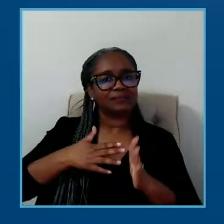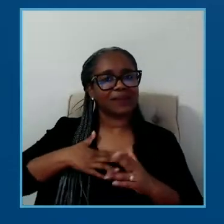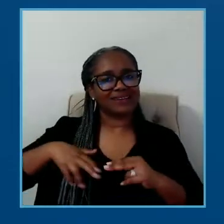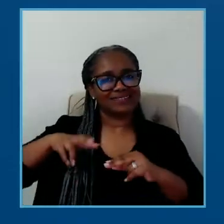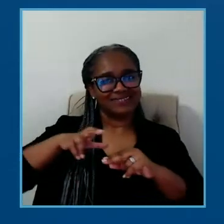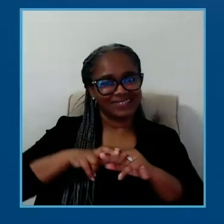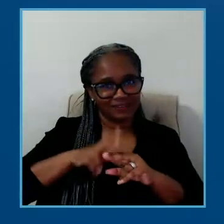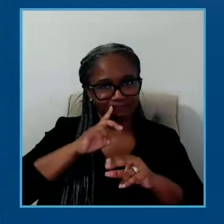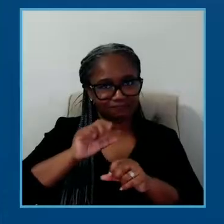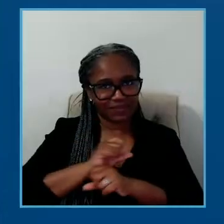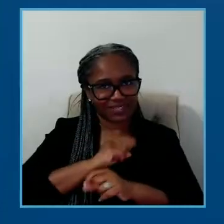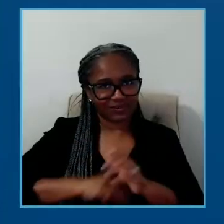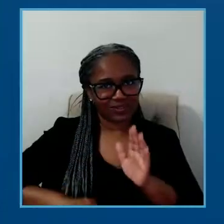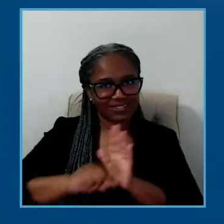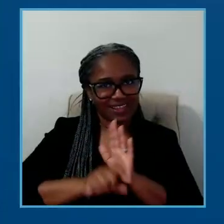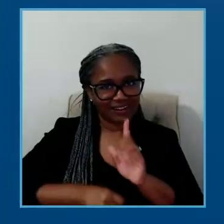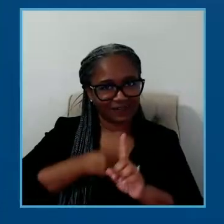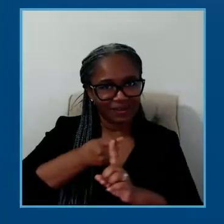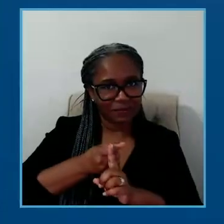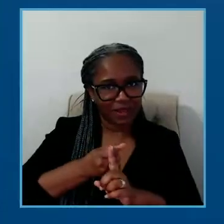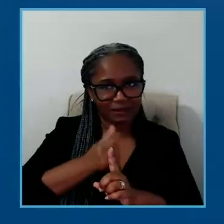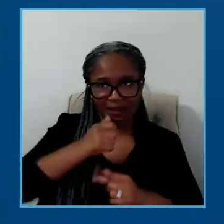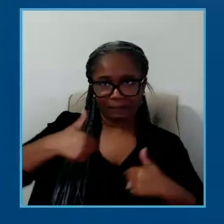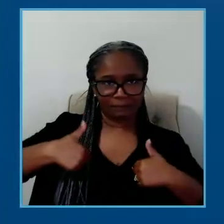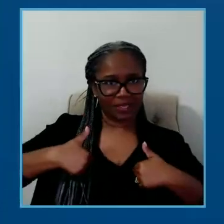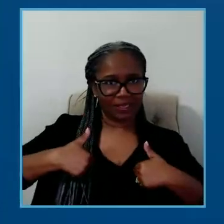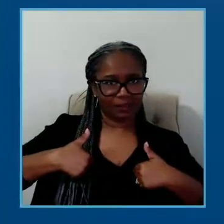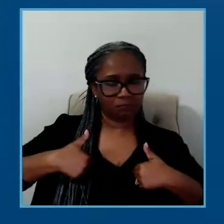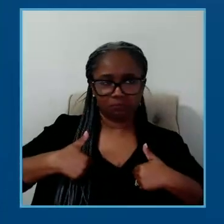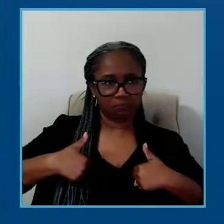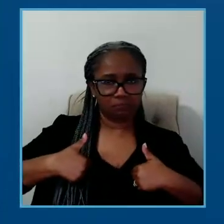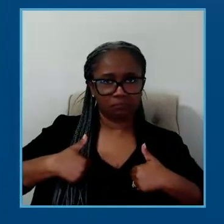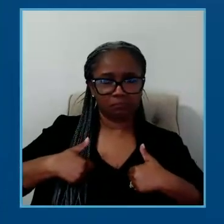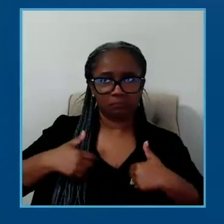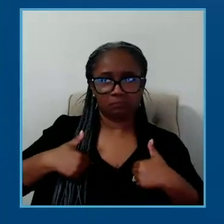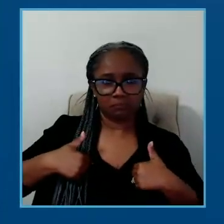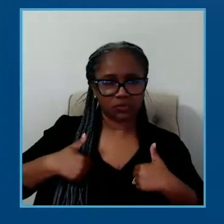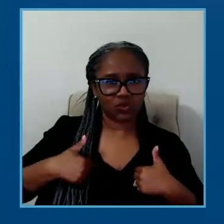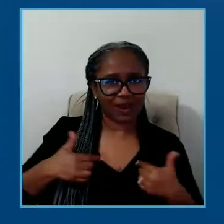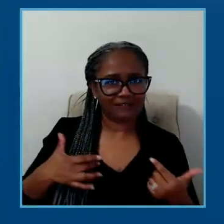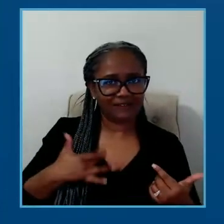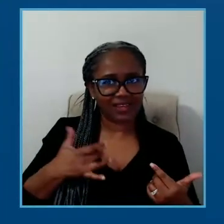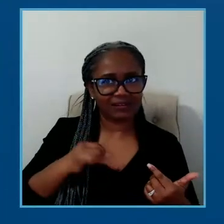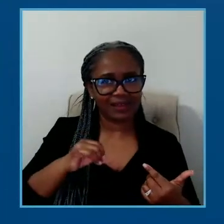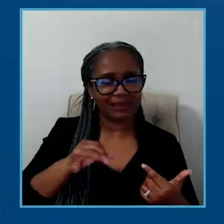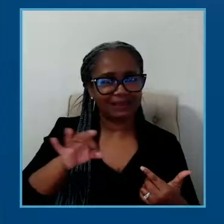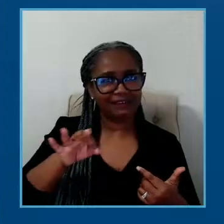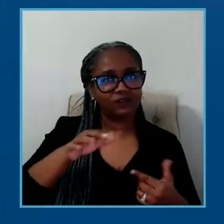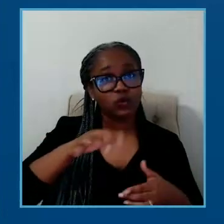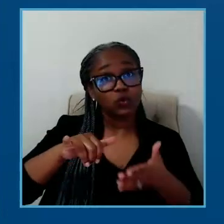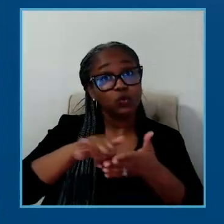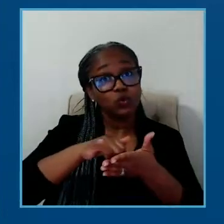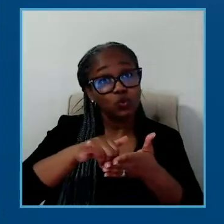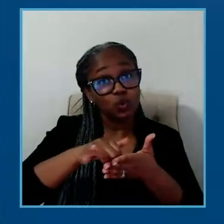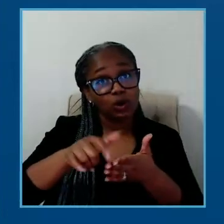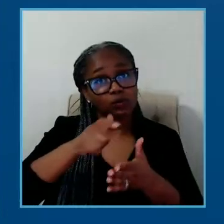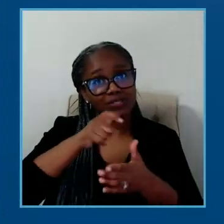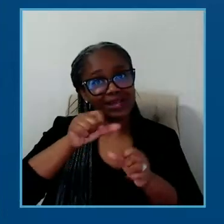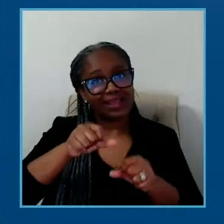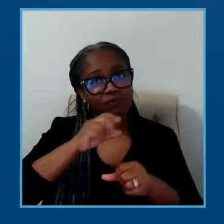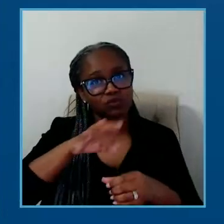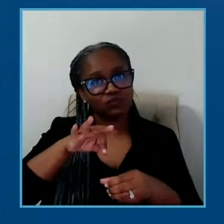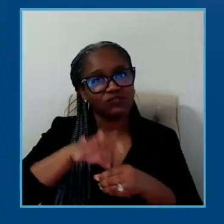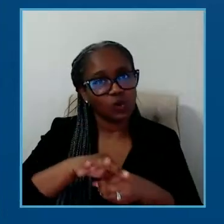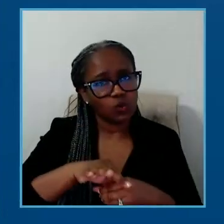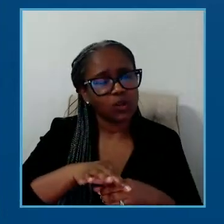wouldn't want that seat in New York as being disenfranchised by not being able to vote, but it will vote no matter who's in the seat. The